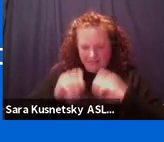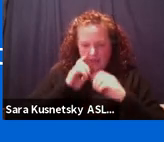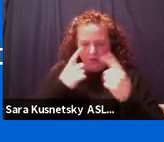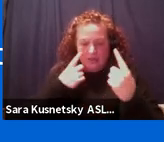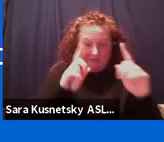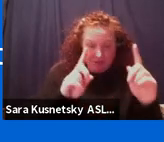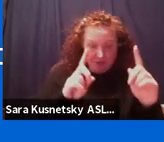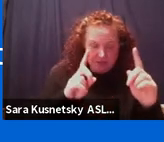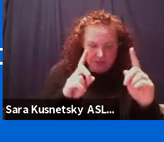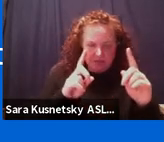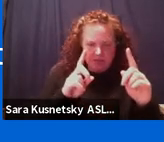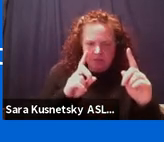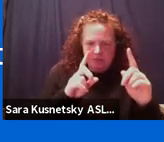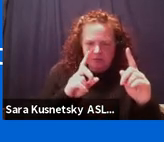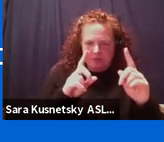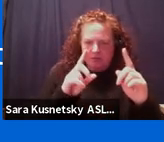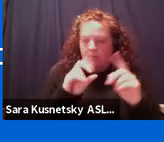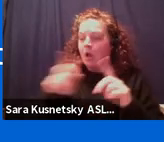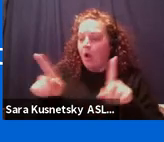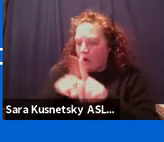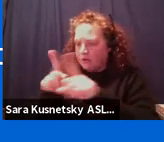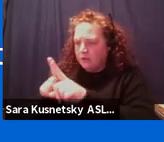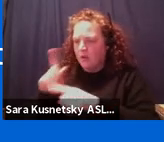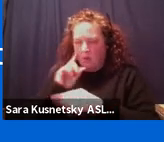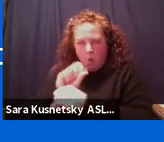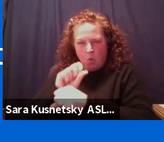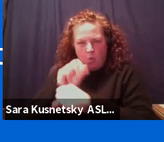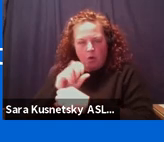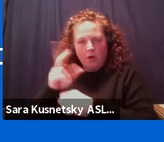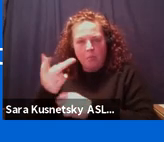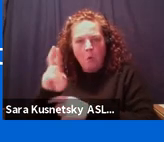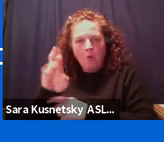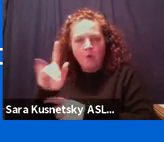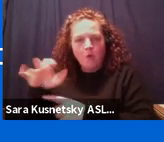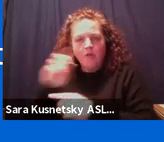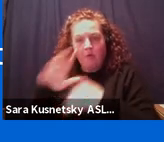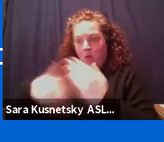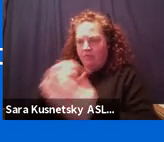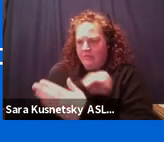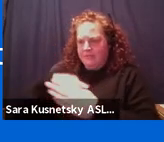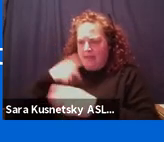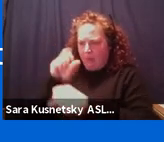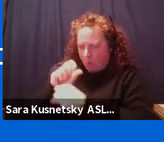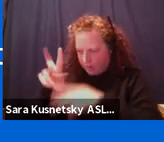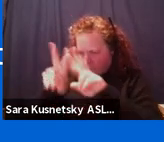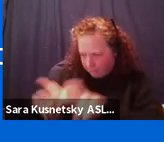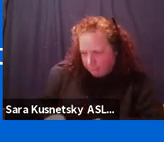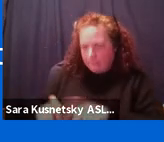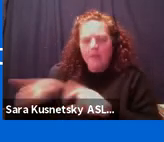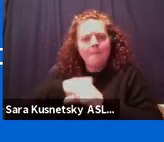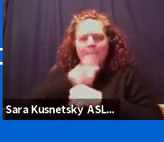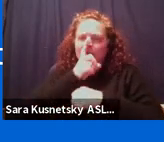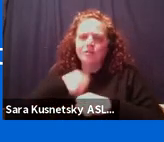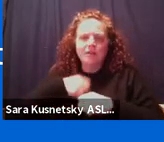the existing work portfolios of our existing staff, we are also considering investments to support the critical work and ensure that we are not